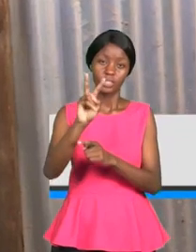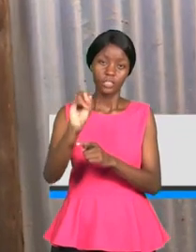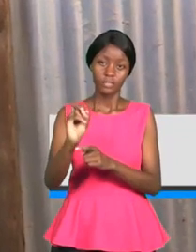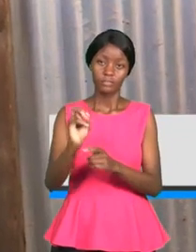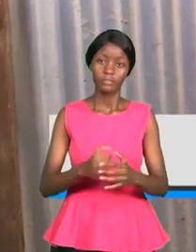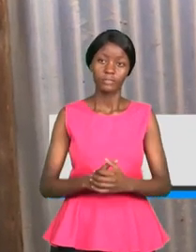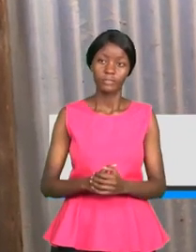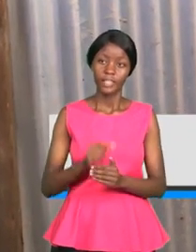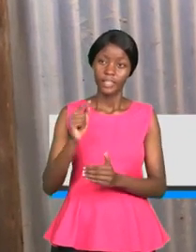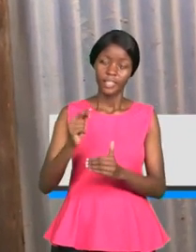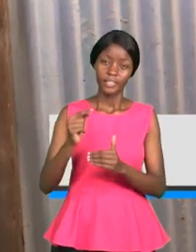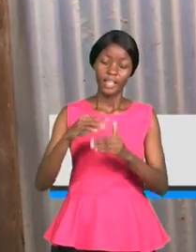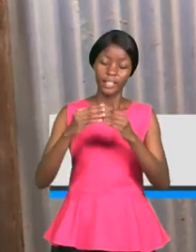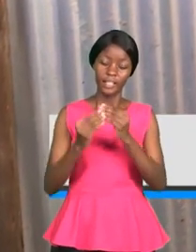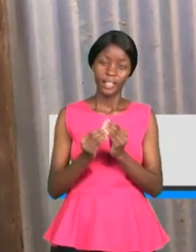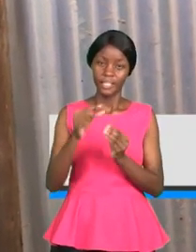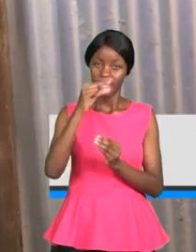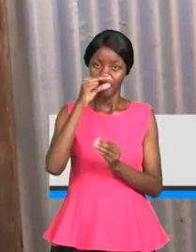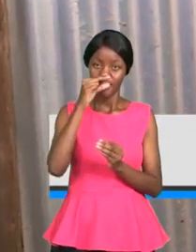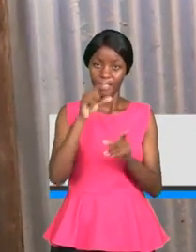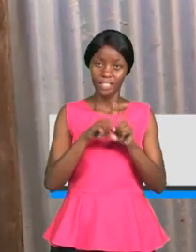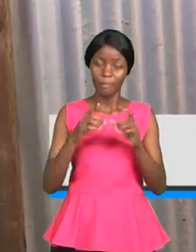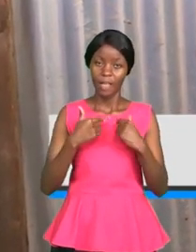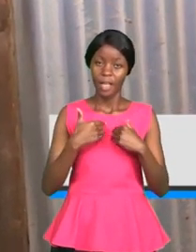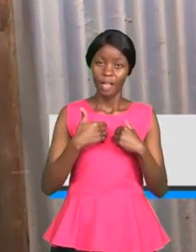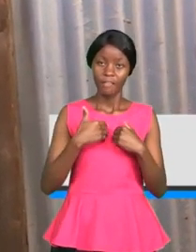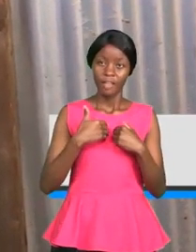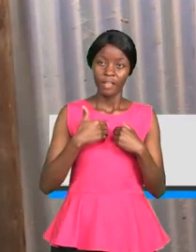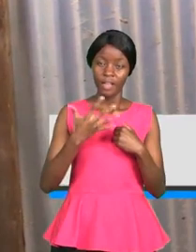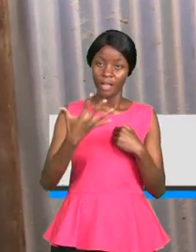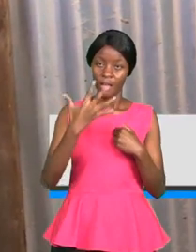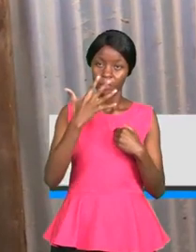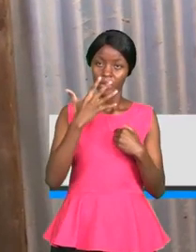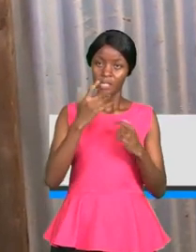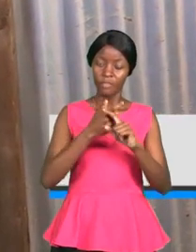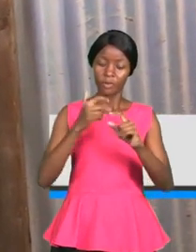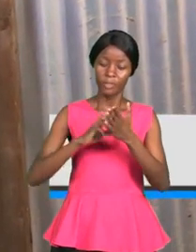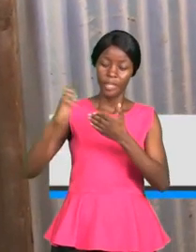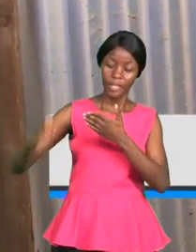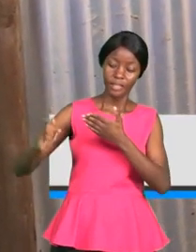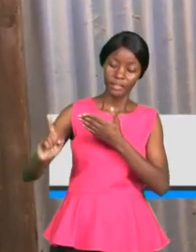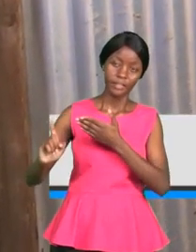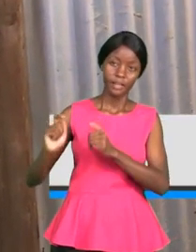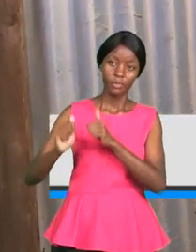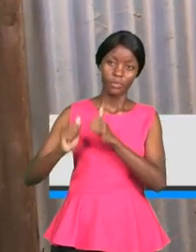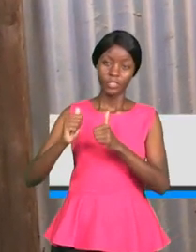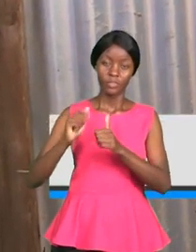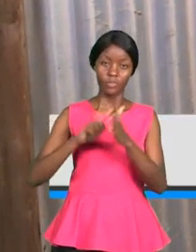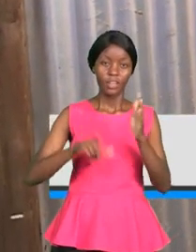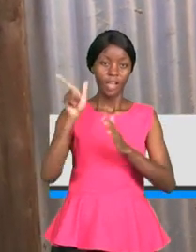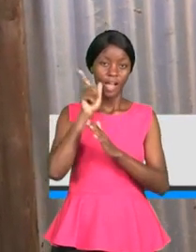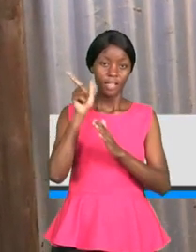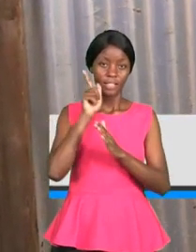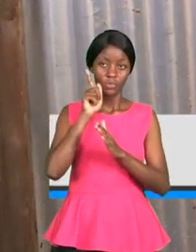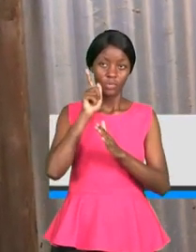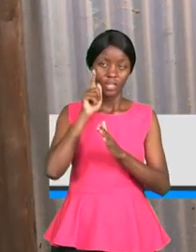the gas and it has an effluent that comes from the end part of it that is liquid fertilizer.